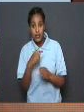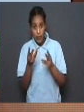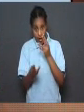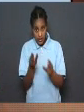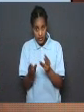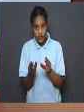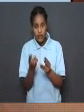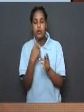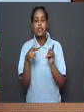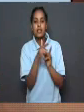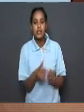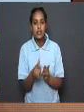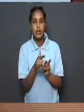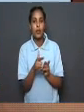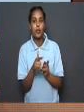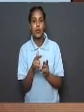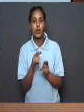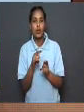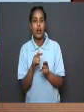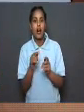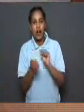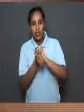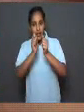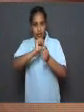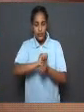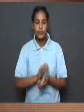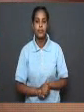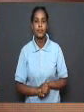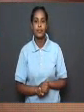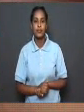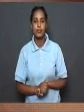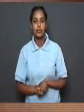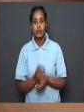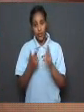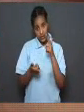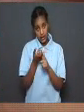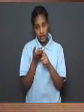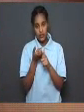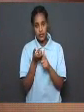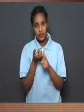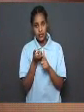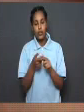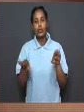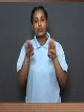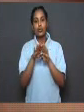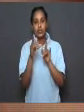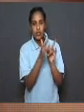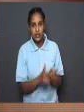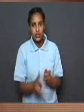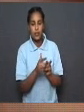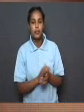mass of the system would be altered. The second is a closed